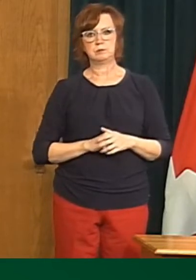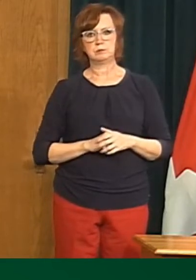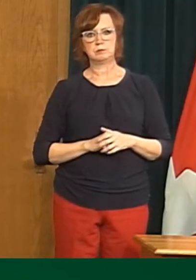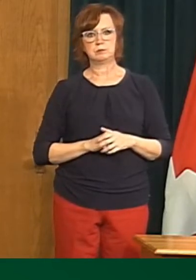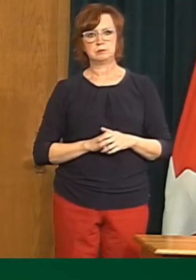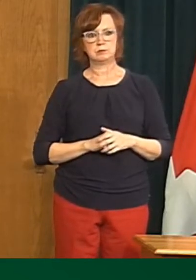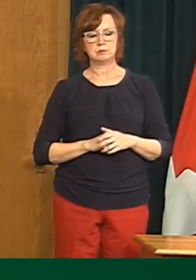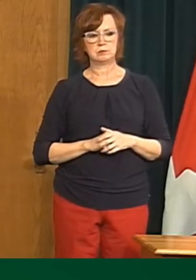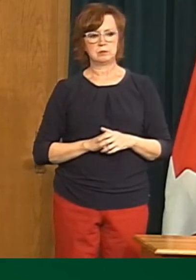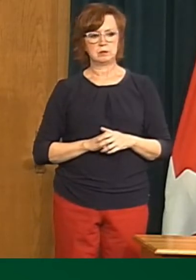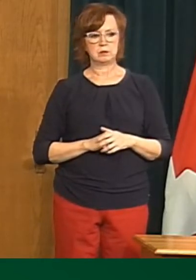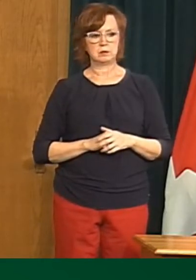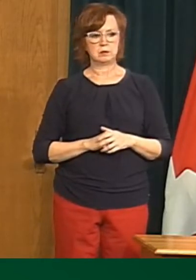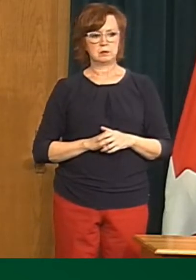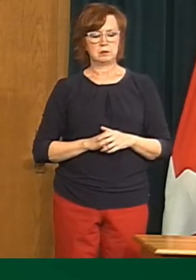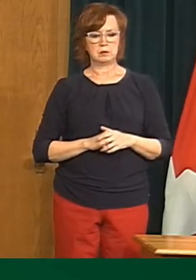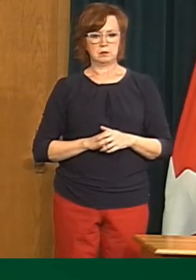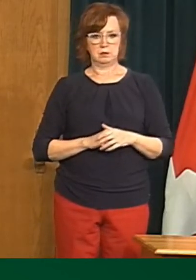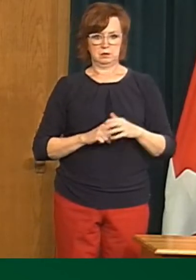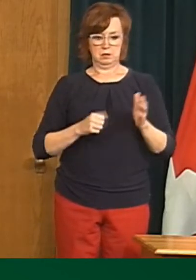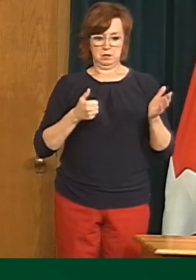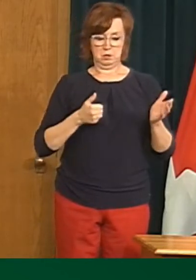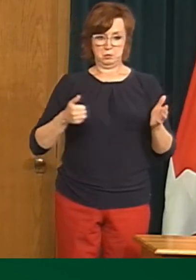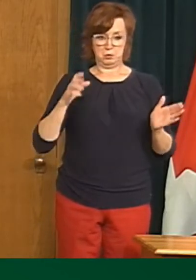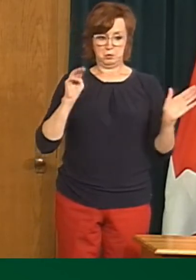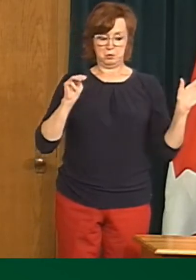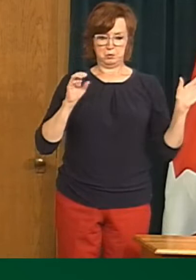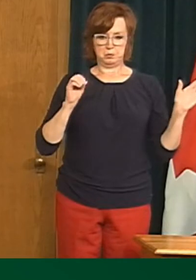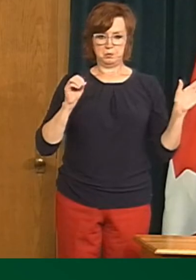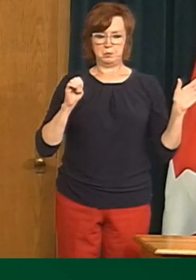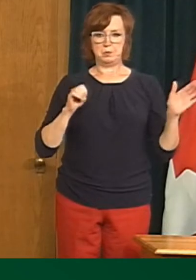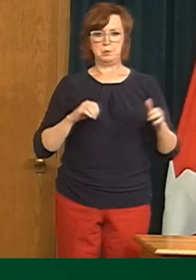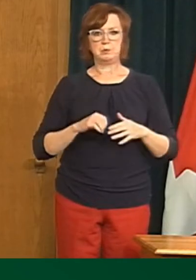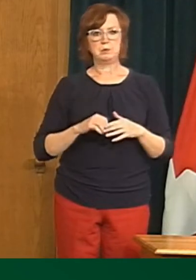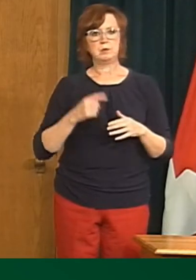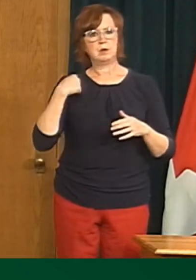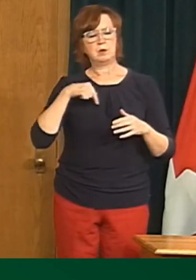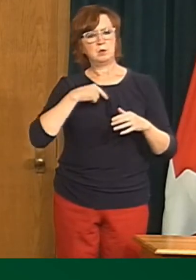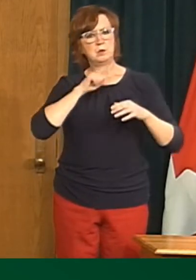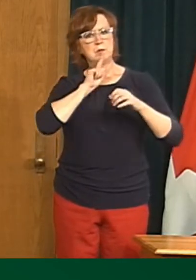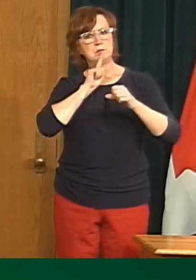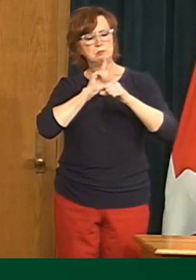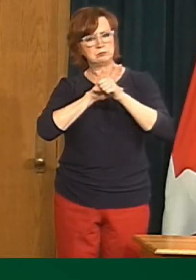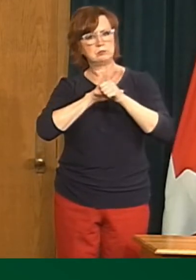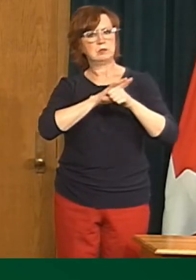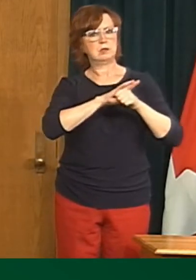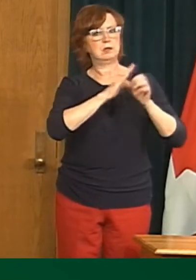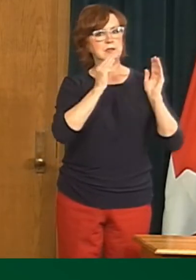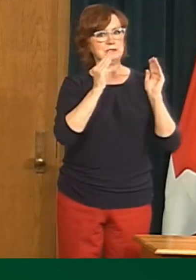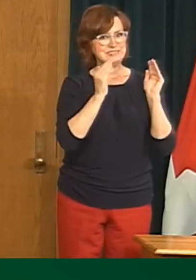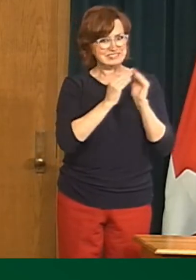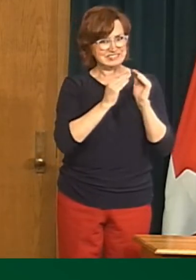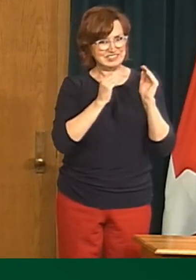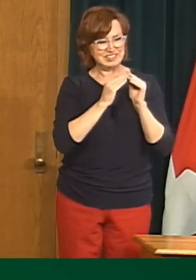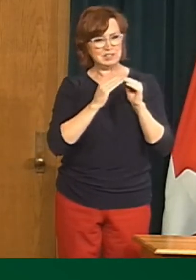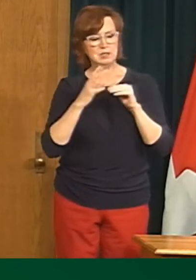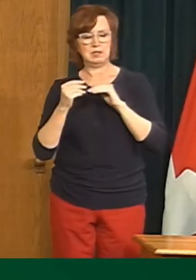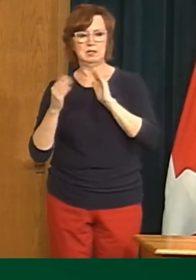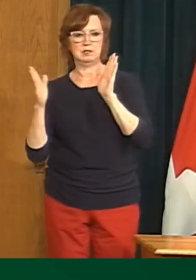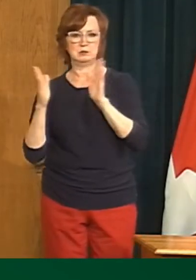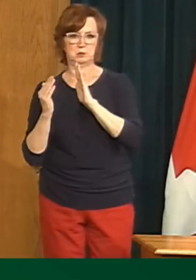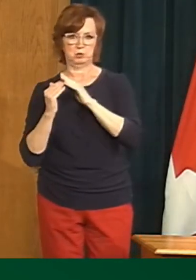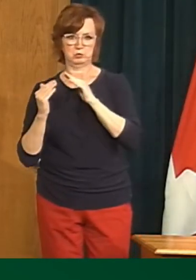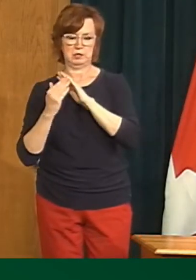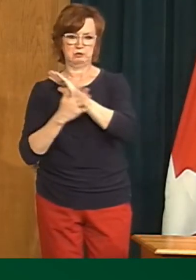required. This is a government that is committed to offering services both in rural and urban Saskatchewan. That is our track record. That